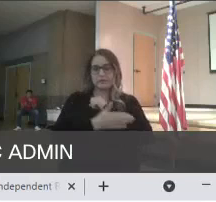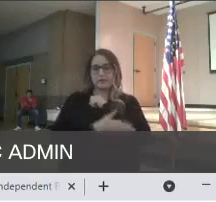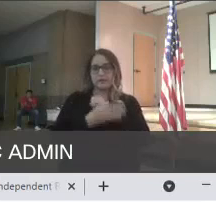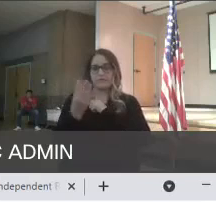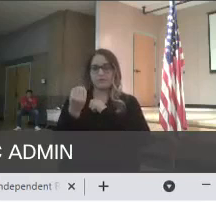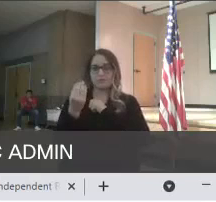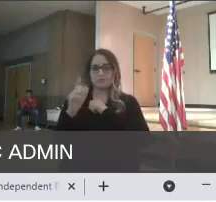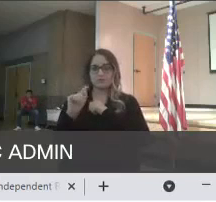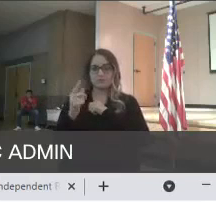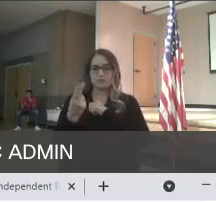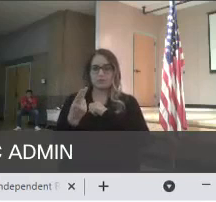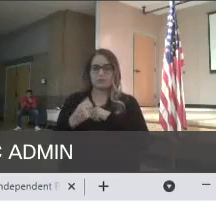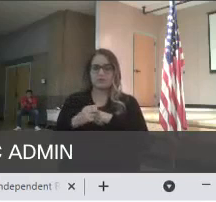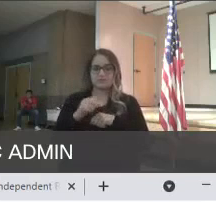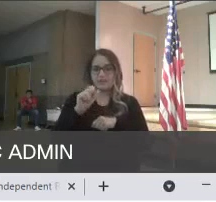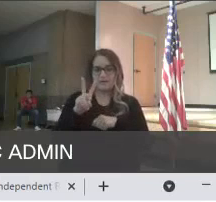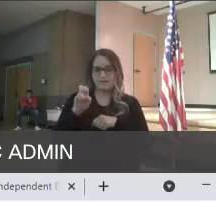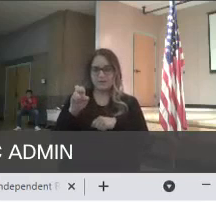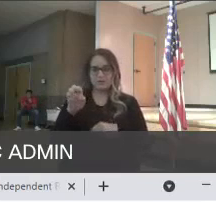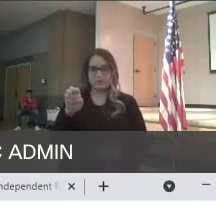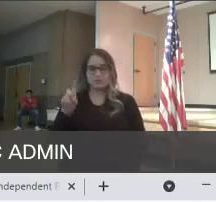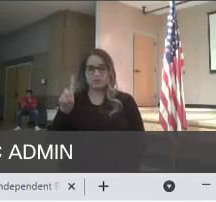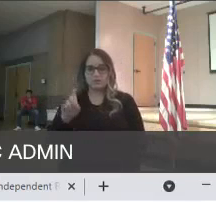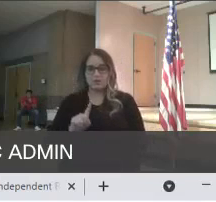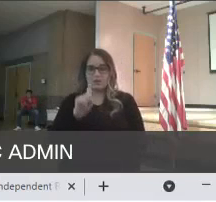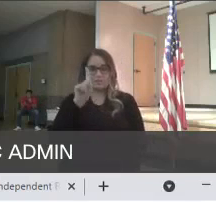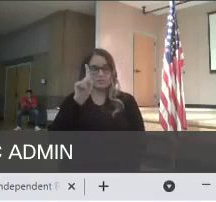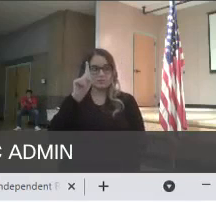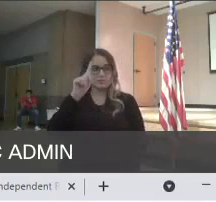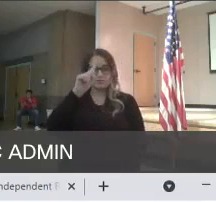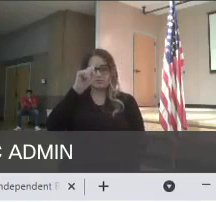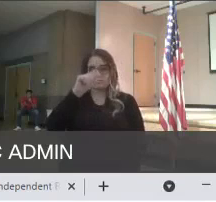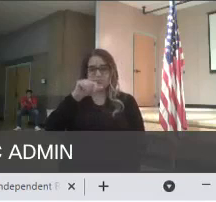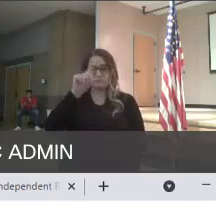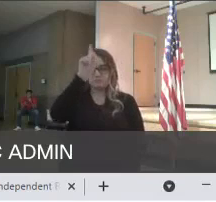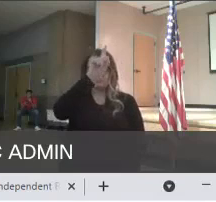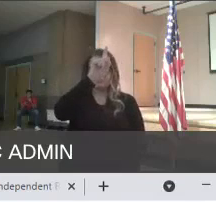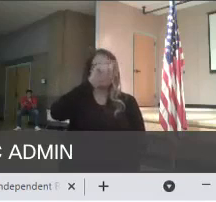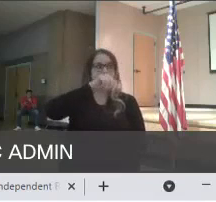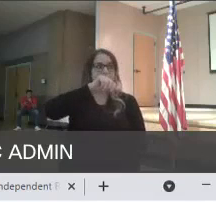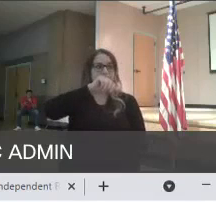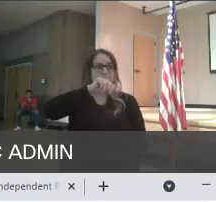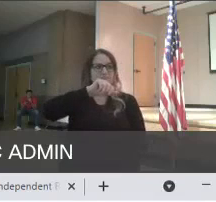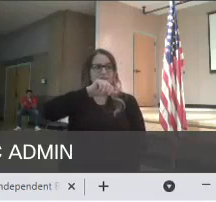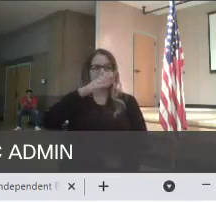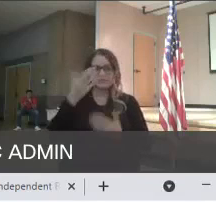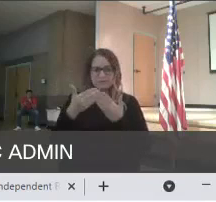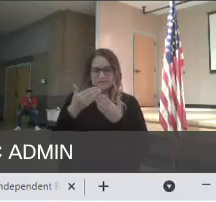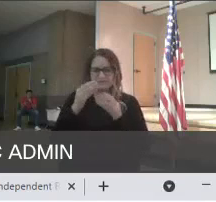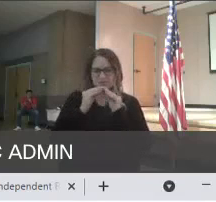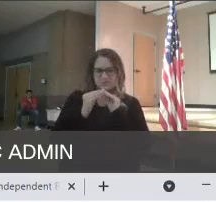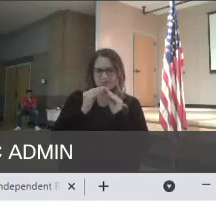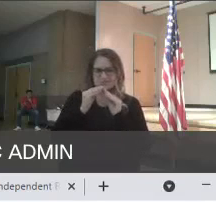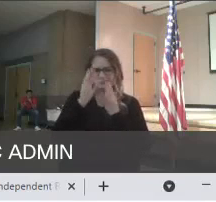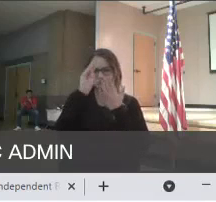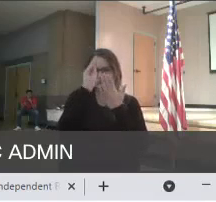14th to Avenue D, up Avenue D for a while, and then back up 24th. It's easily adjusted to fill in